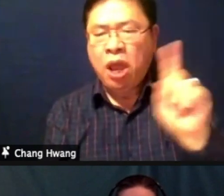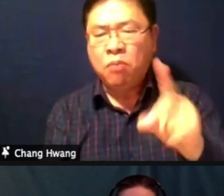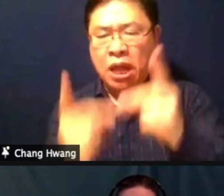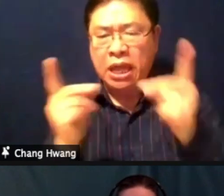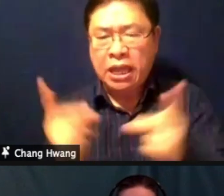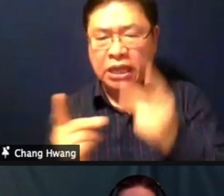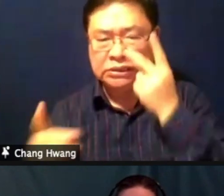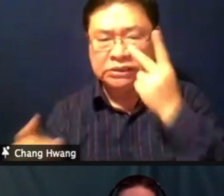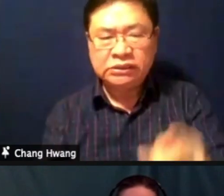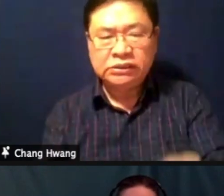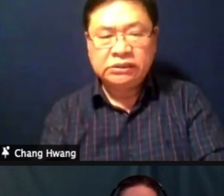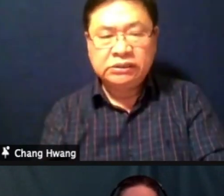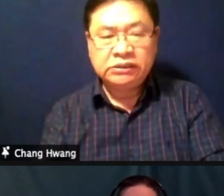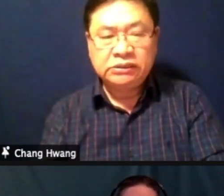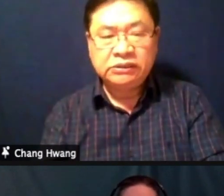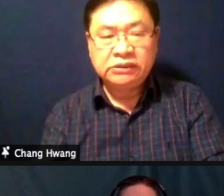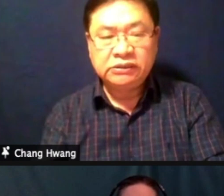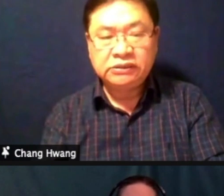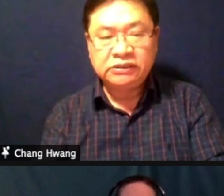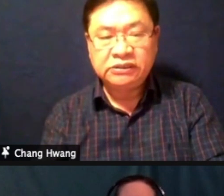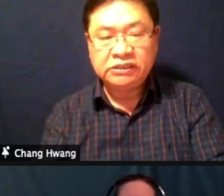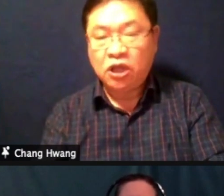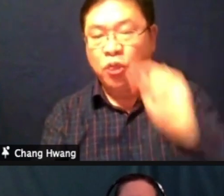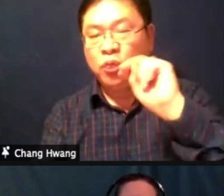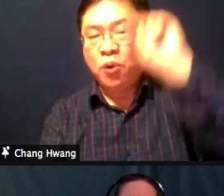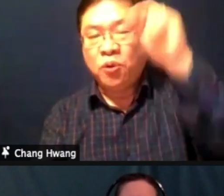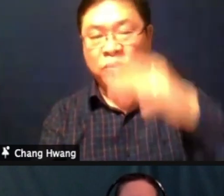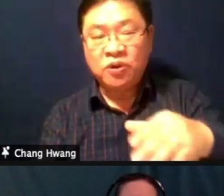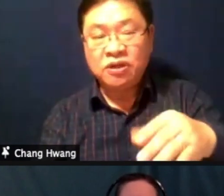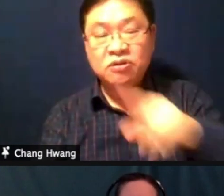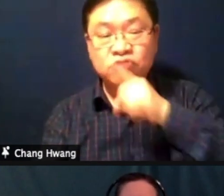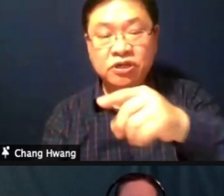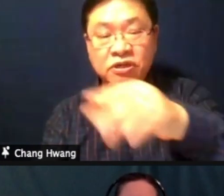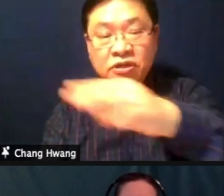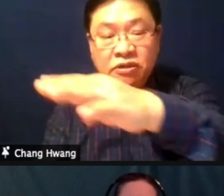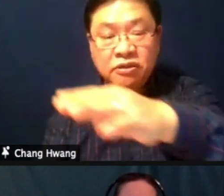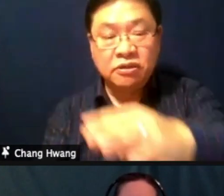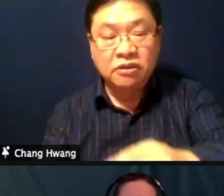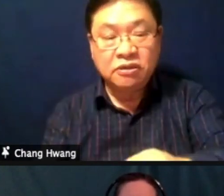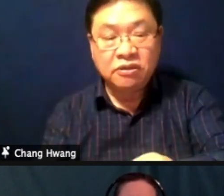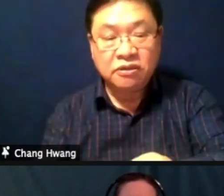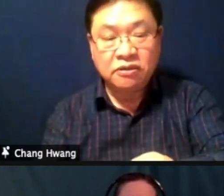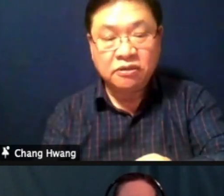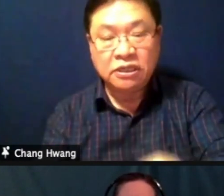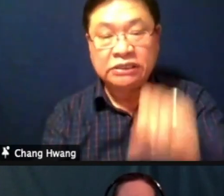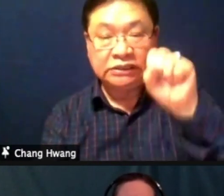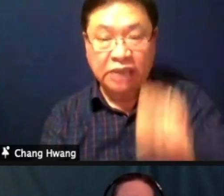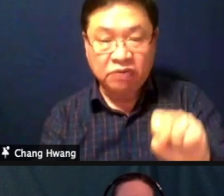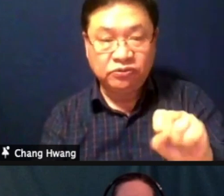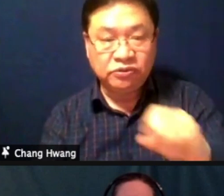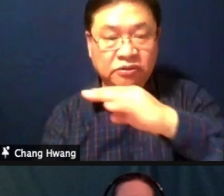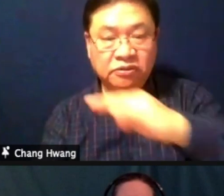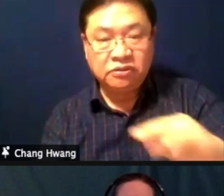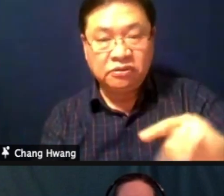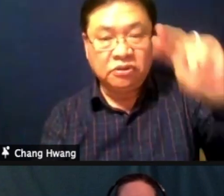In Pyongyang, if you are not familiar geographically, I'd like to provide you a little context. Pyongyang is a part of North